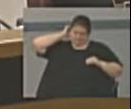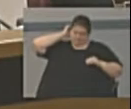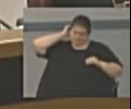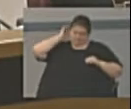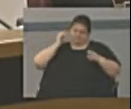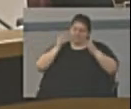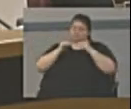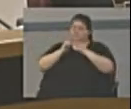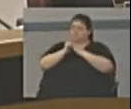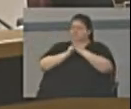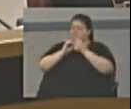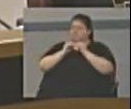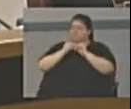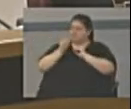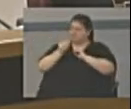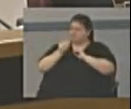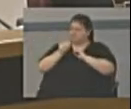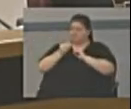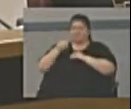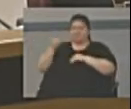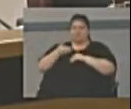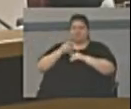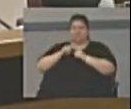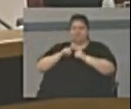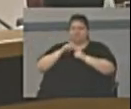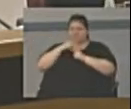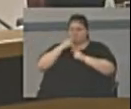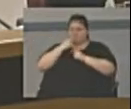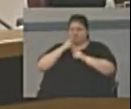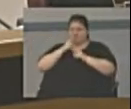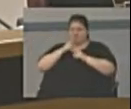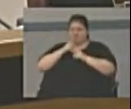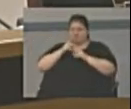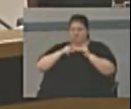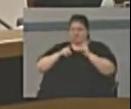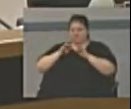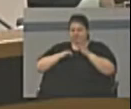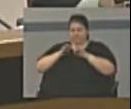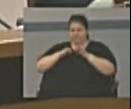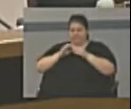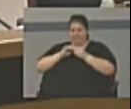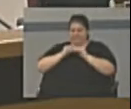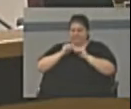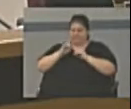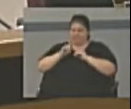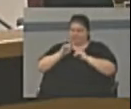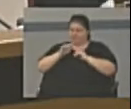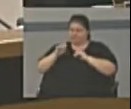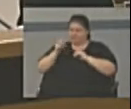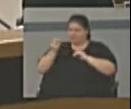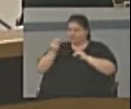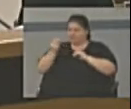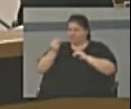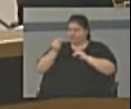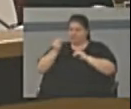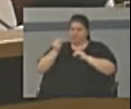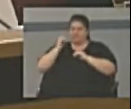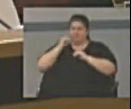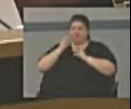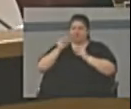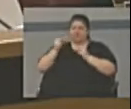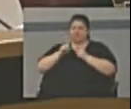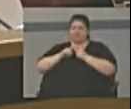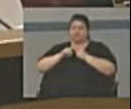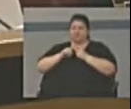number 14, introduction and first public hearing on resolution number 1-13, a resolution to